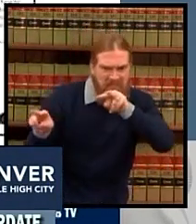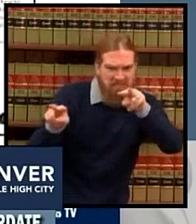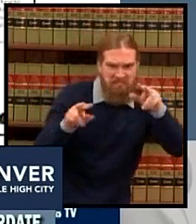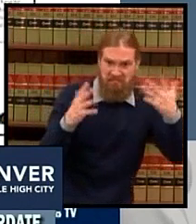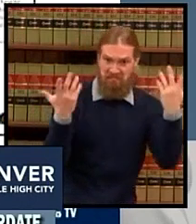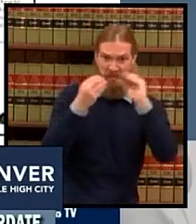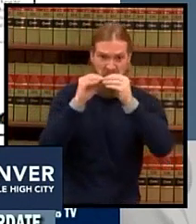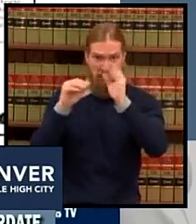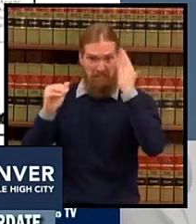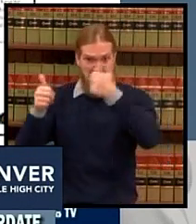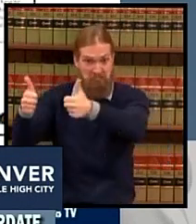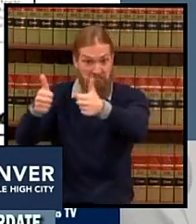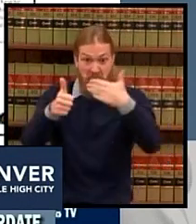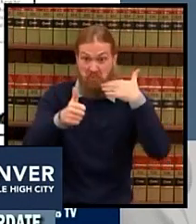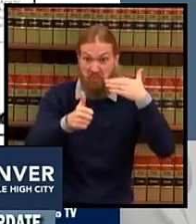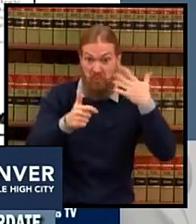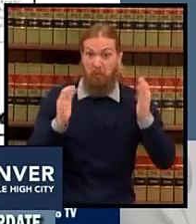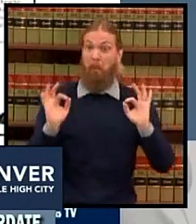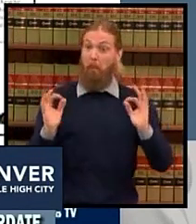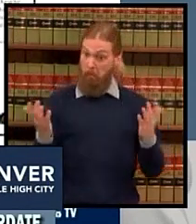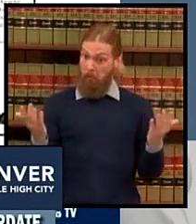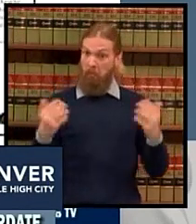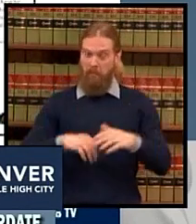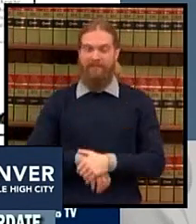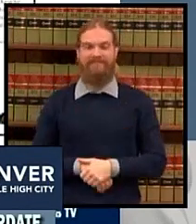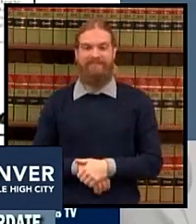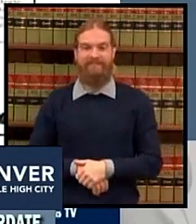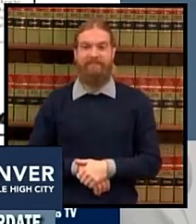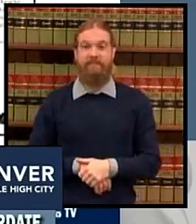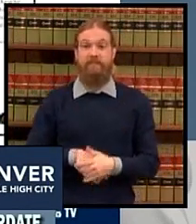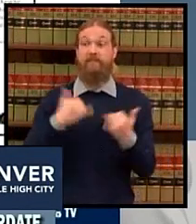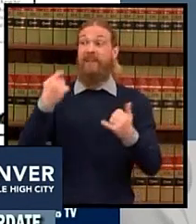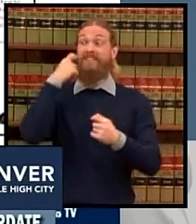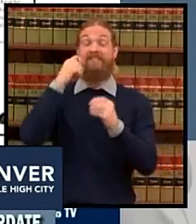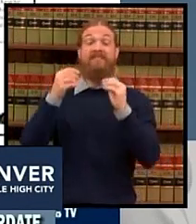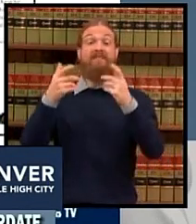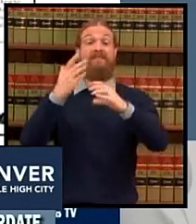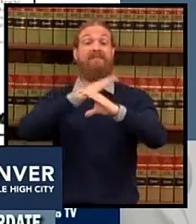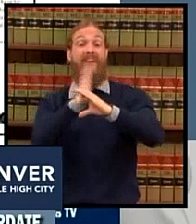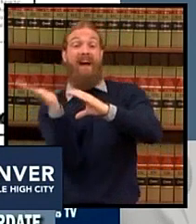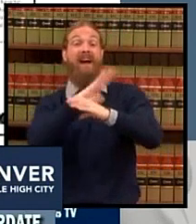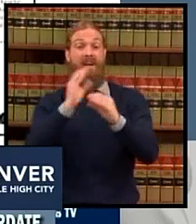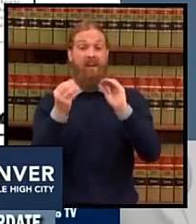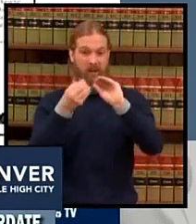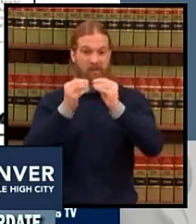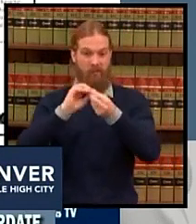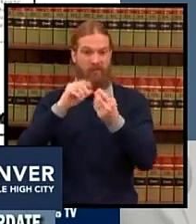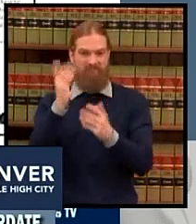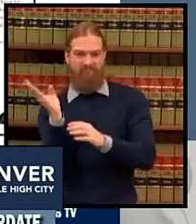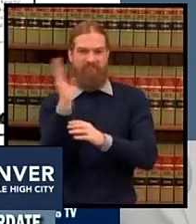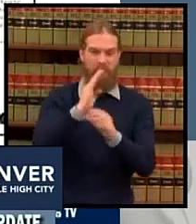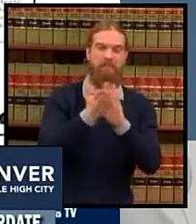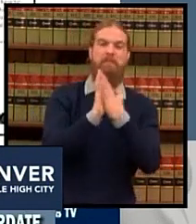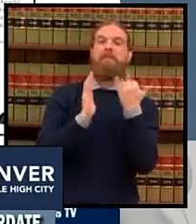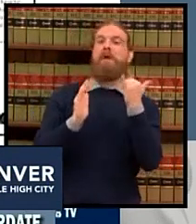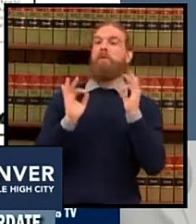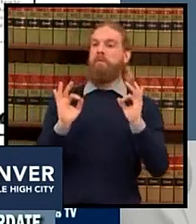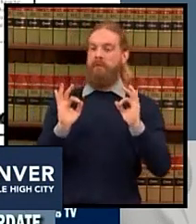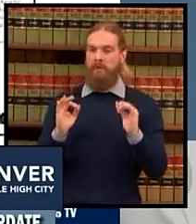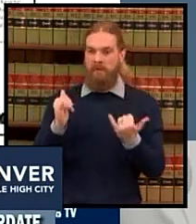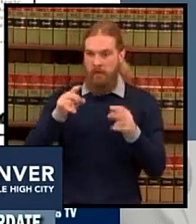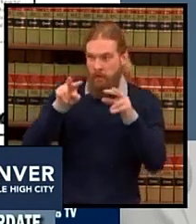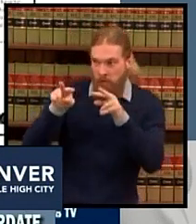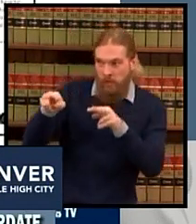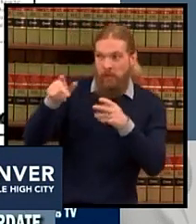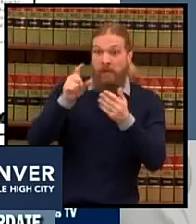recent changes to the state style. Again, I'm completely supportive of this. Looking at 7-day averages instead of 14-day averages gives